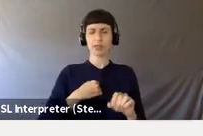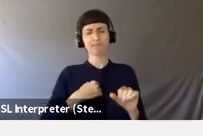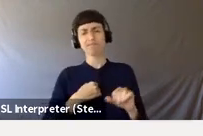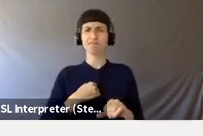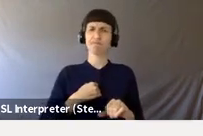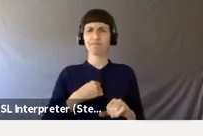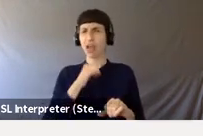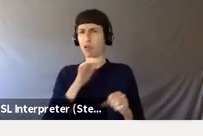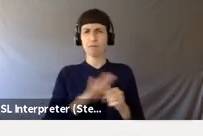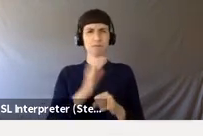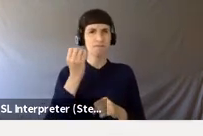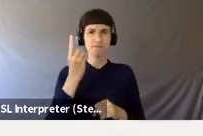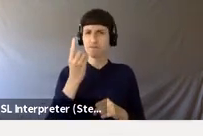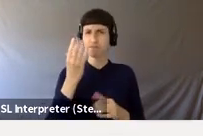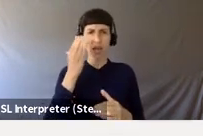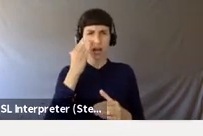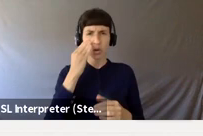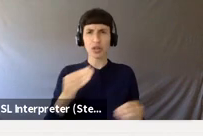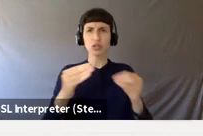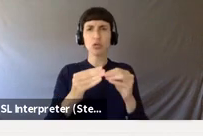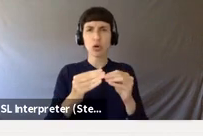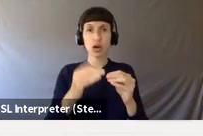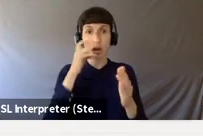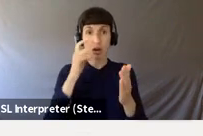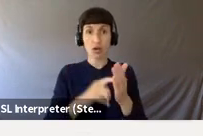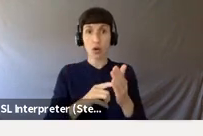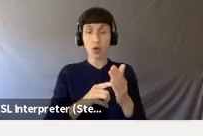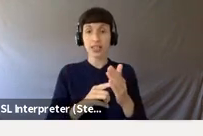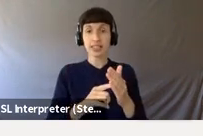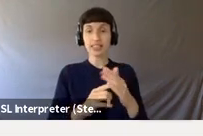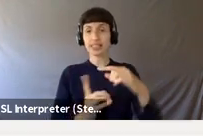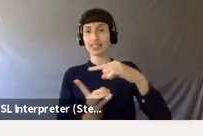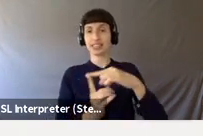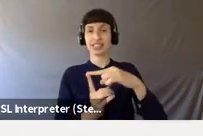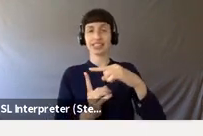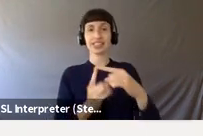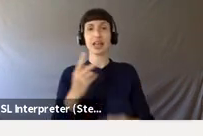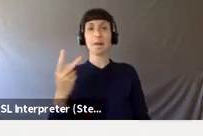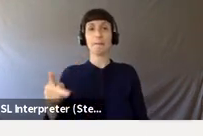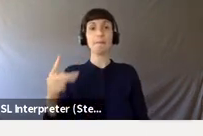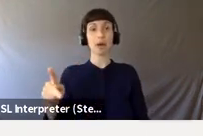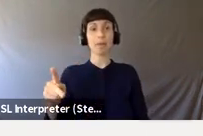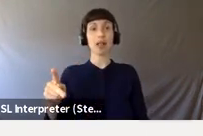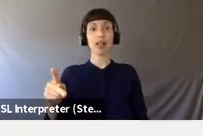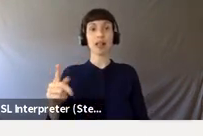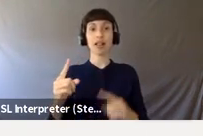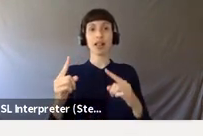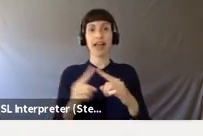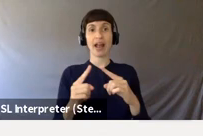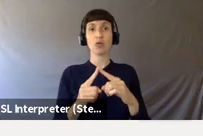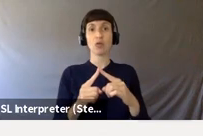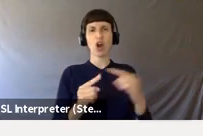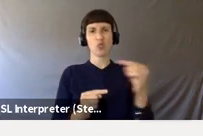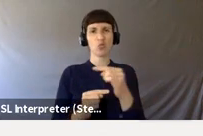then I noticed that there's this purple arrow. There's a navigation panel, and I take a moment to make sure you see the navigation panel. It's the purple